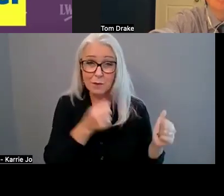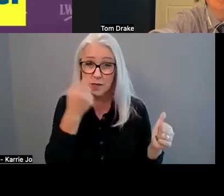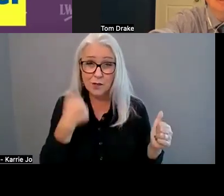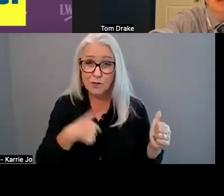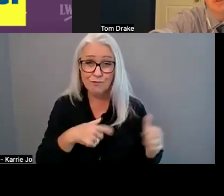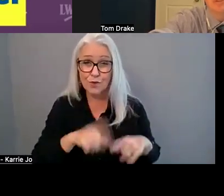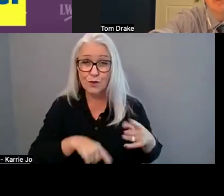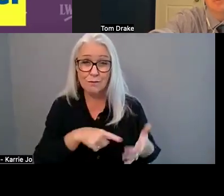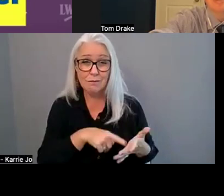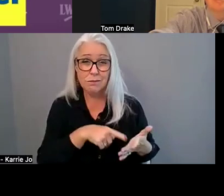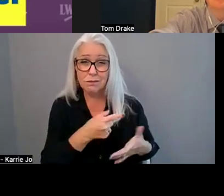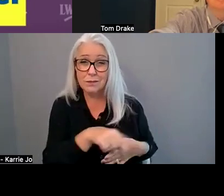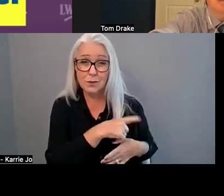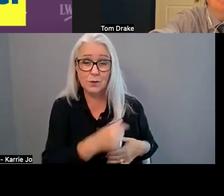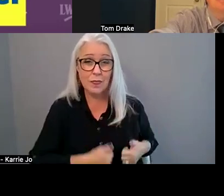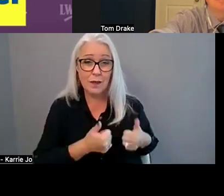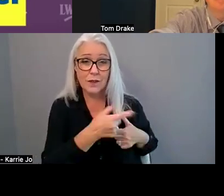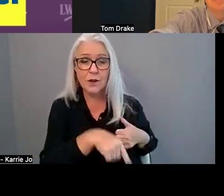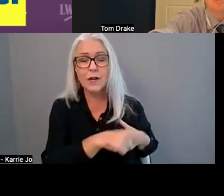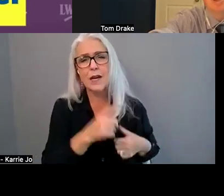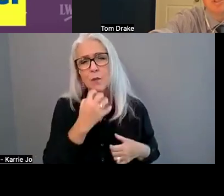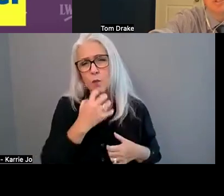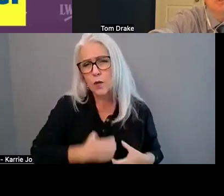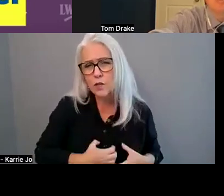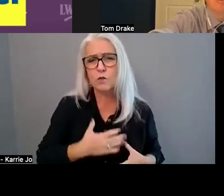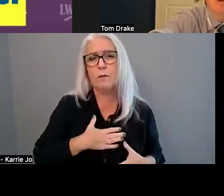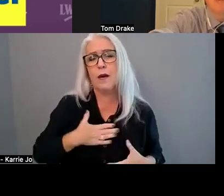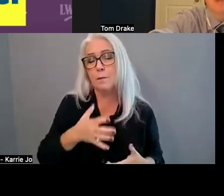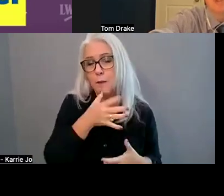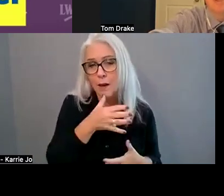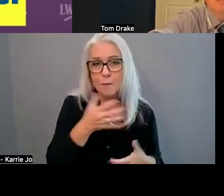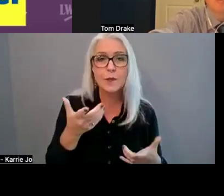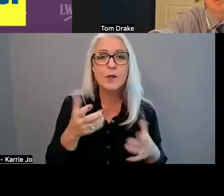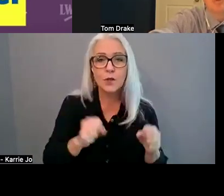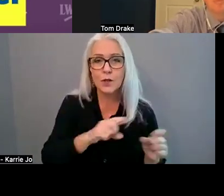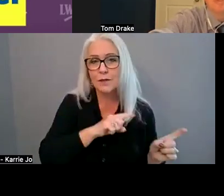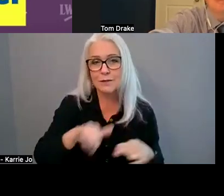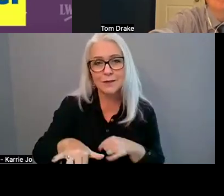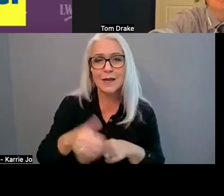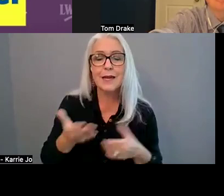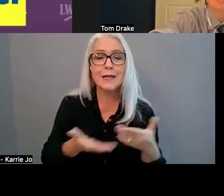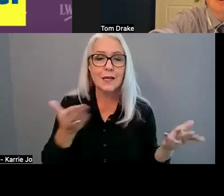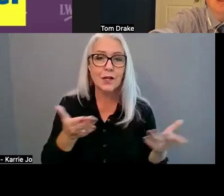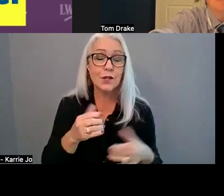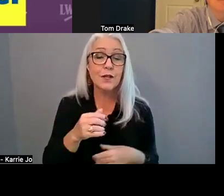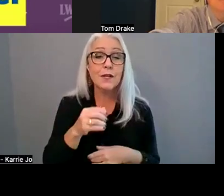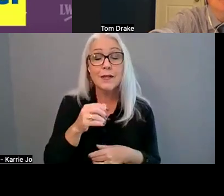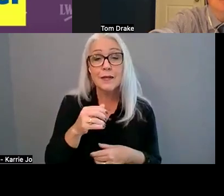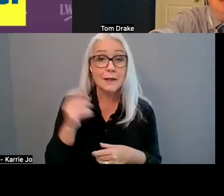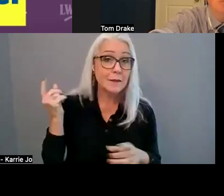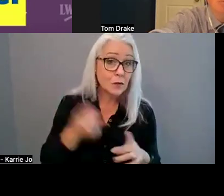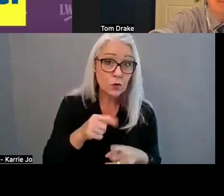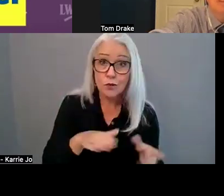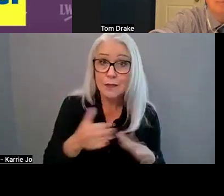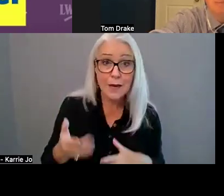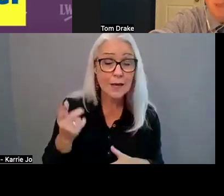my mother was here until the day she died, to see my grandchildren more often than where she grew up in South Georgia. So I think it's something that